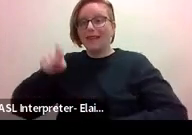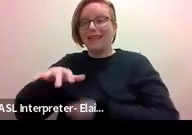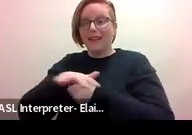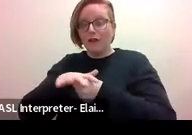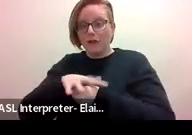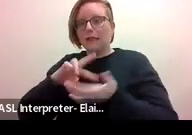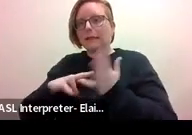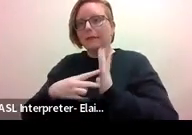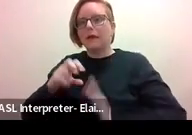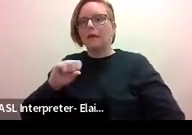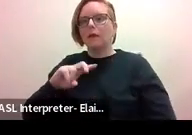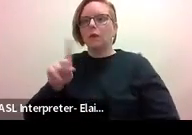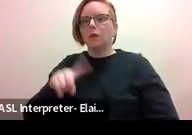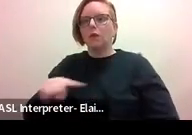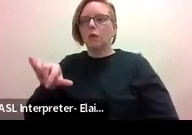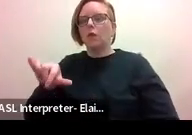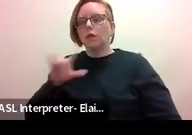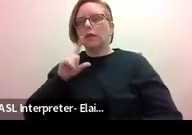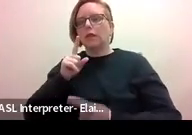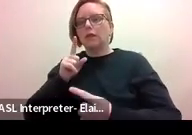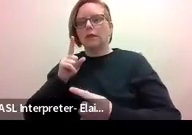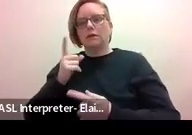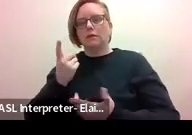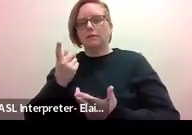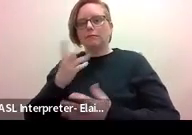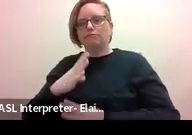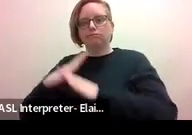in academic activities with same age peers.